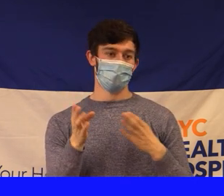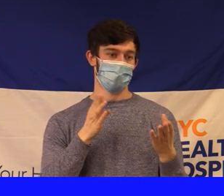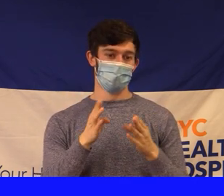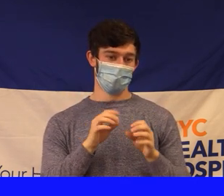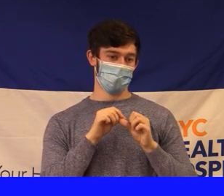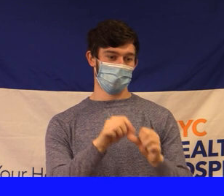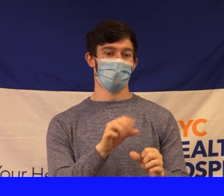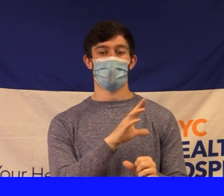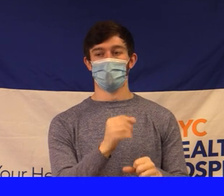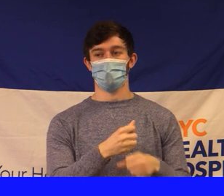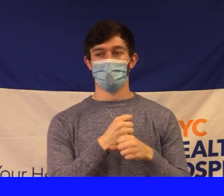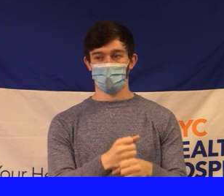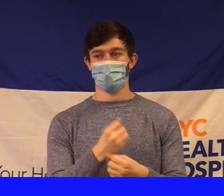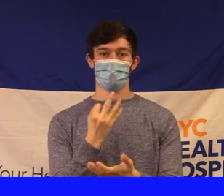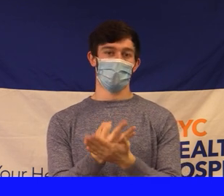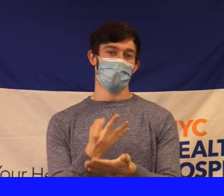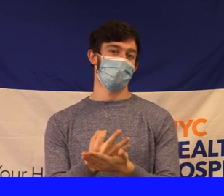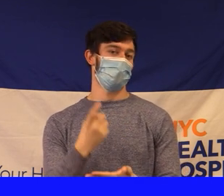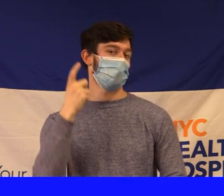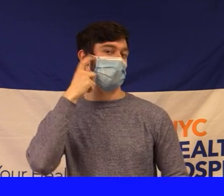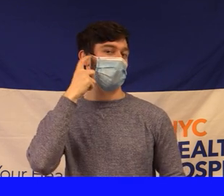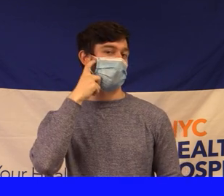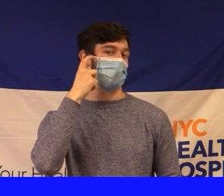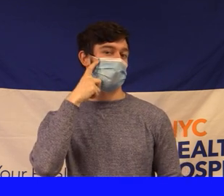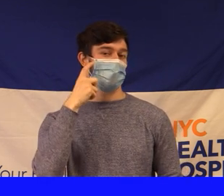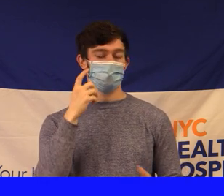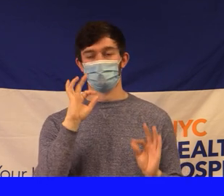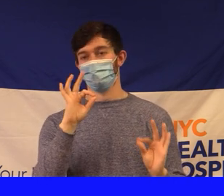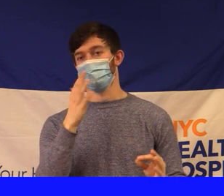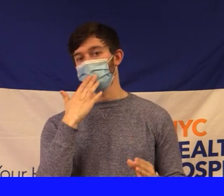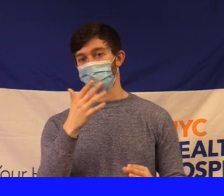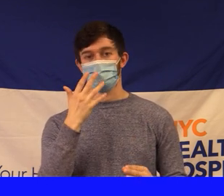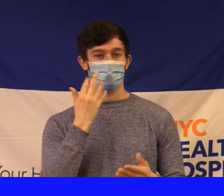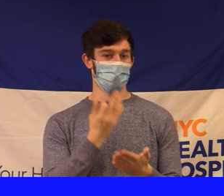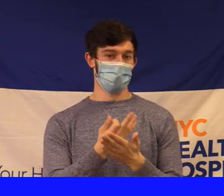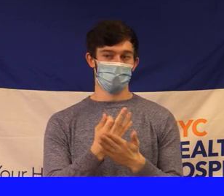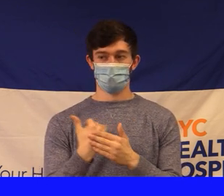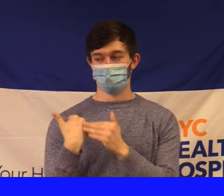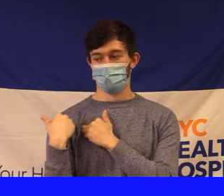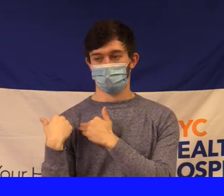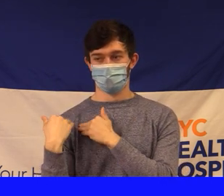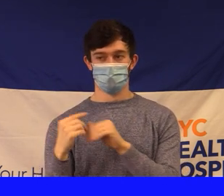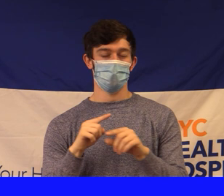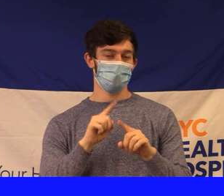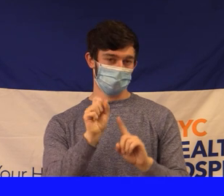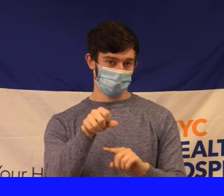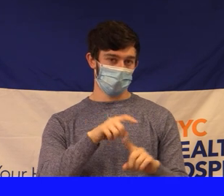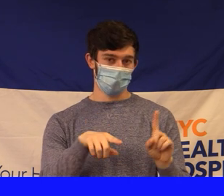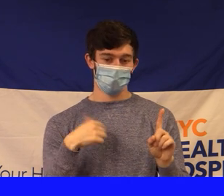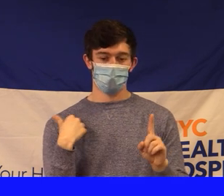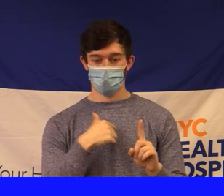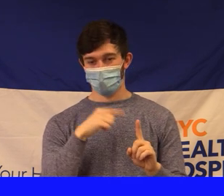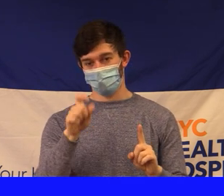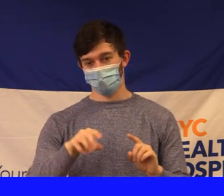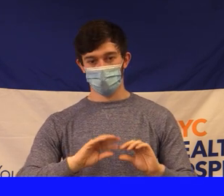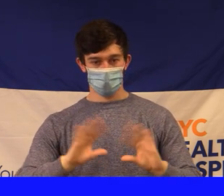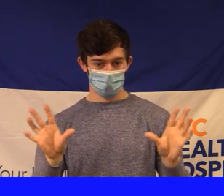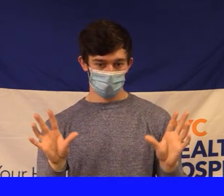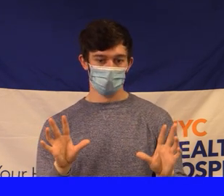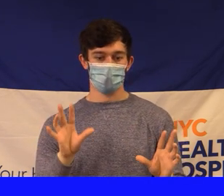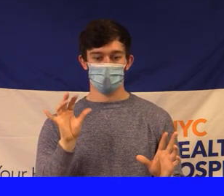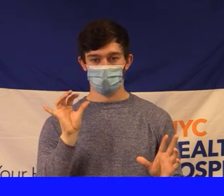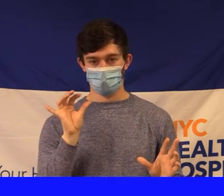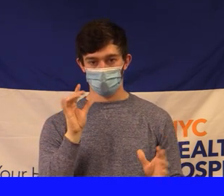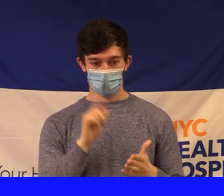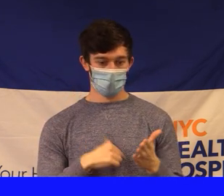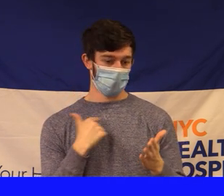most financial sensible decisions. But we also want to be very clear on what we have and what we don't